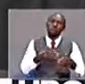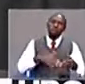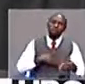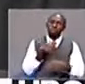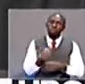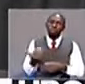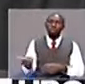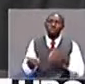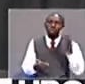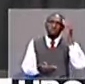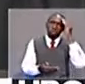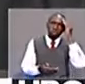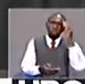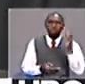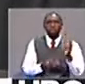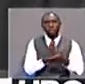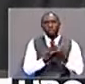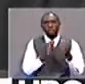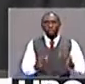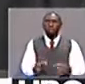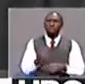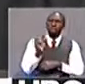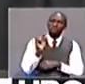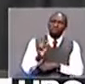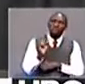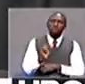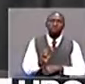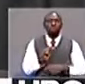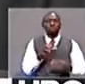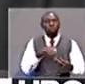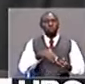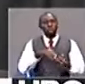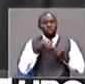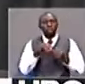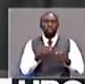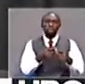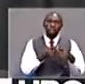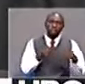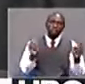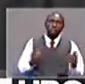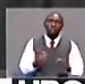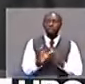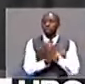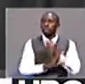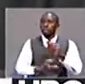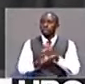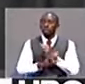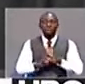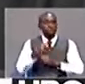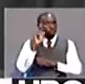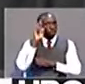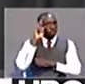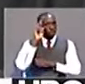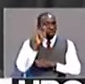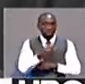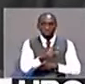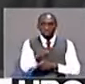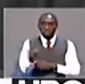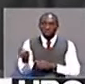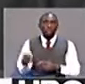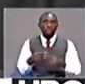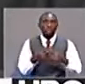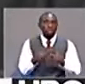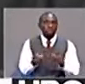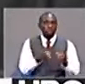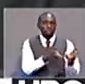when you do something very unique and different, the country can remember you in this formula, Ugandans can